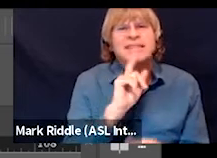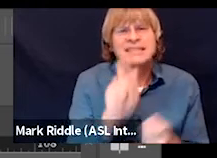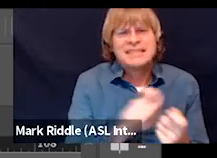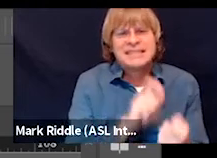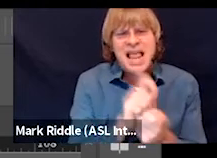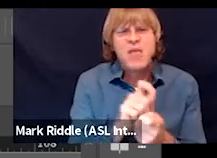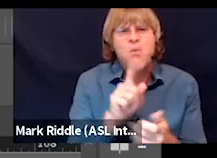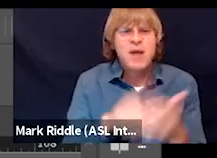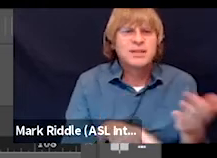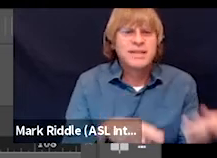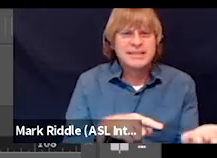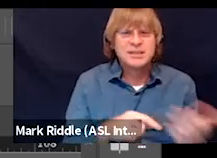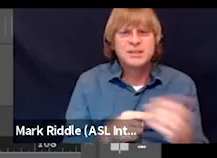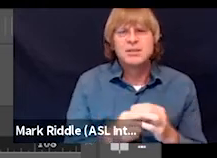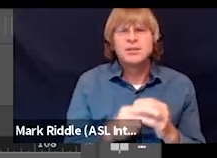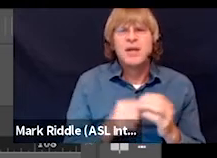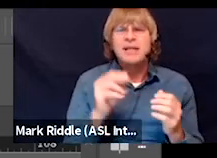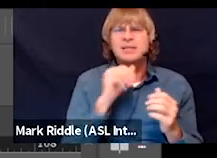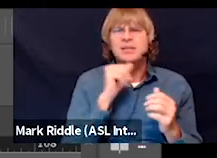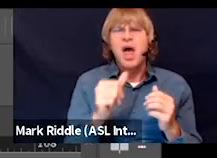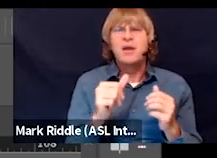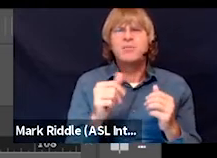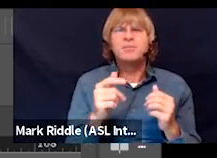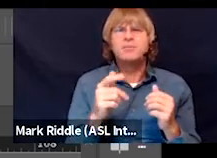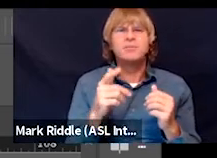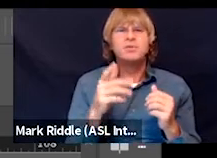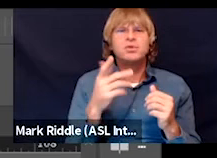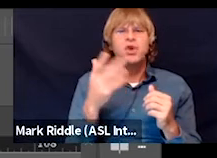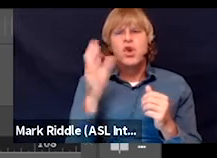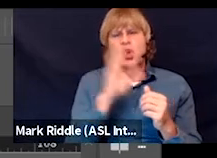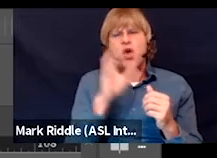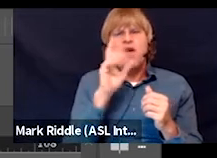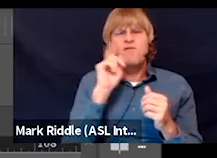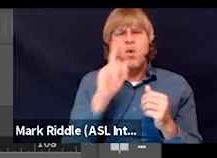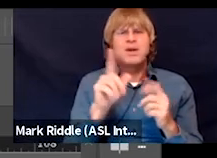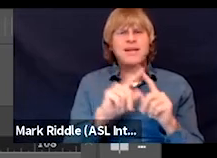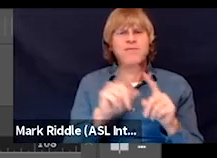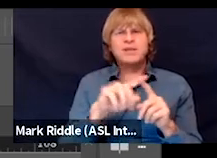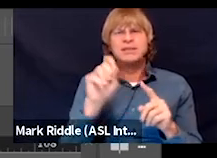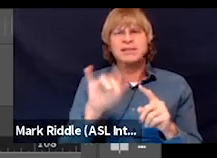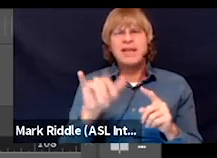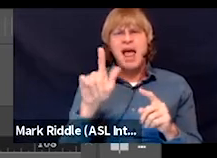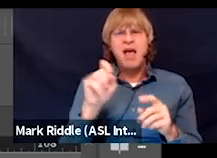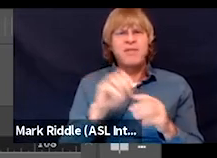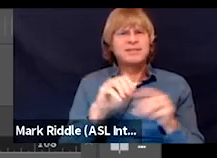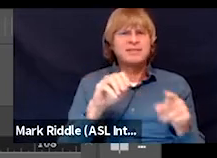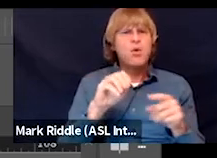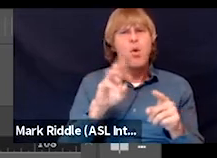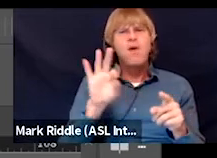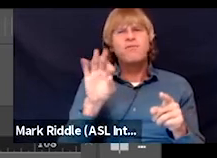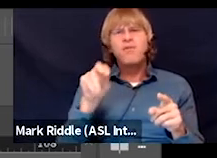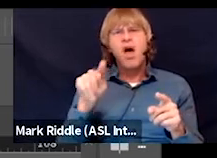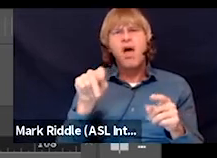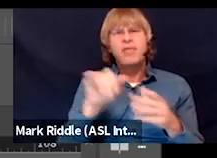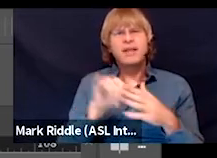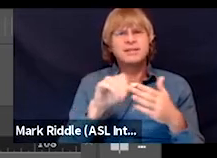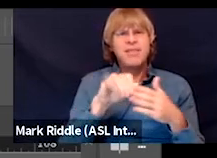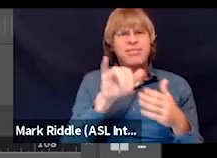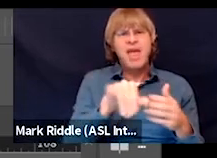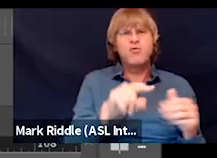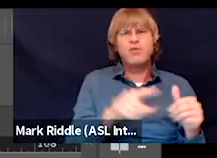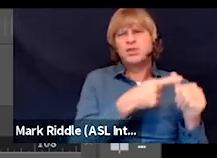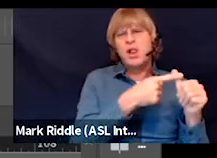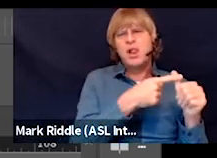exactly what it is. And it's not looking for a style that might be in, or a font that might have been in that